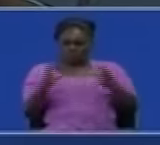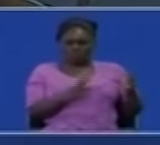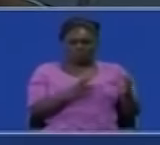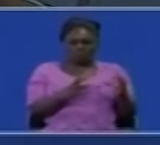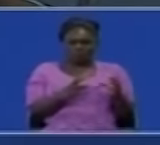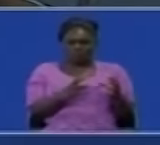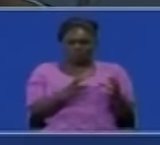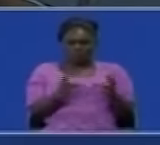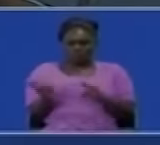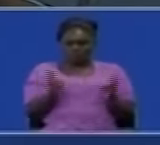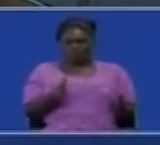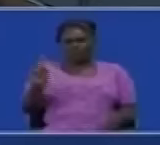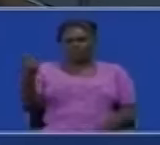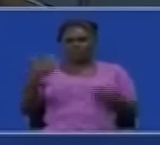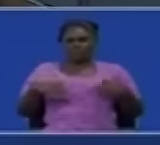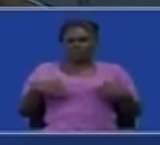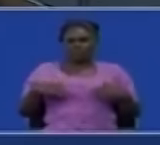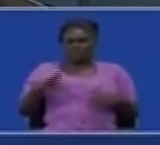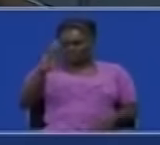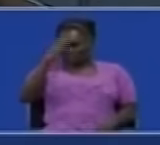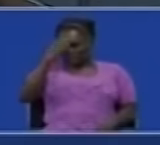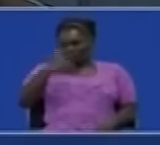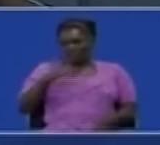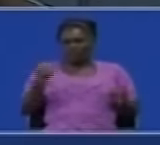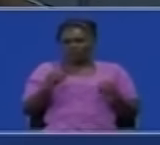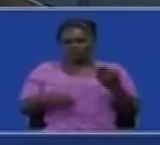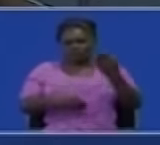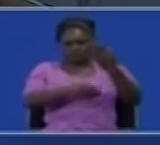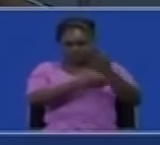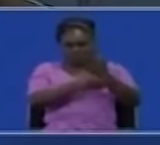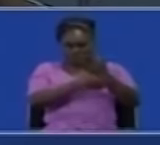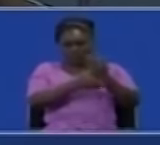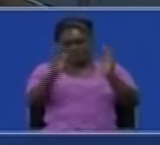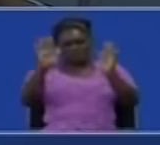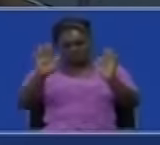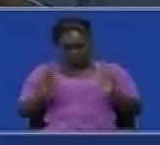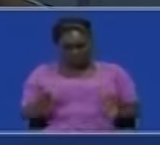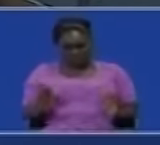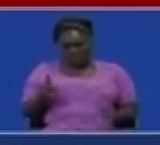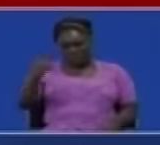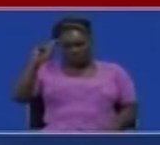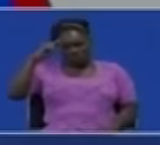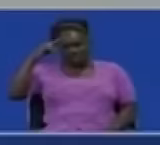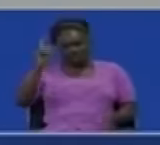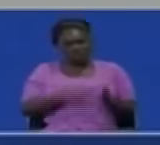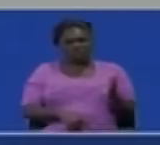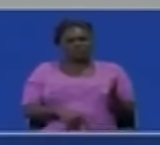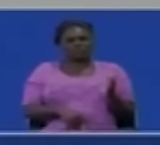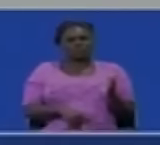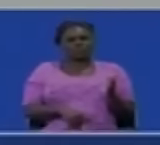and even amongst ordinary Kenyans, there is no doubt that a backup system is required. What are your thoughts about this